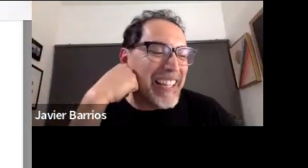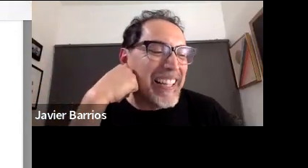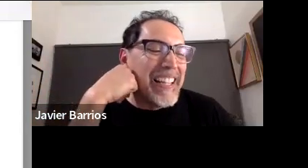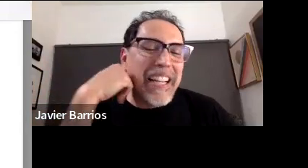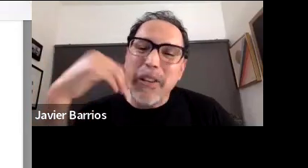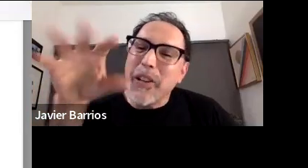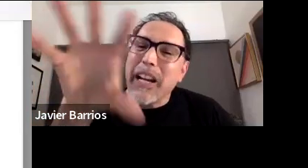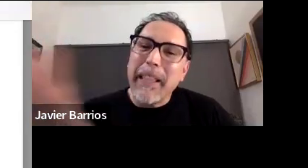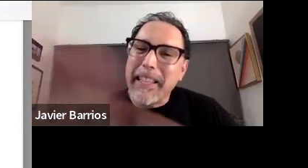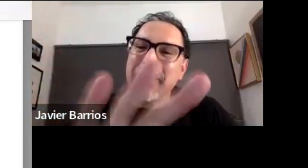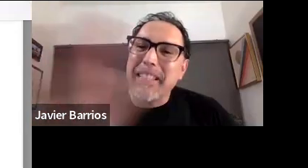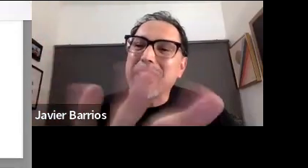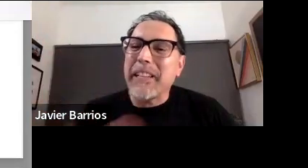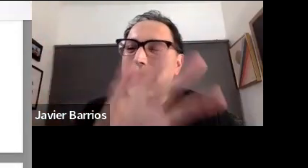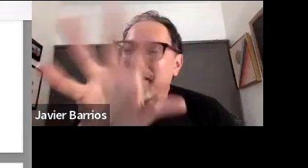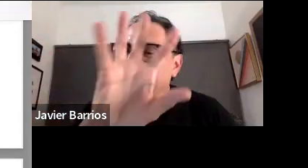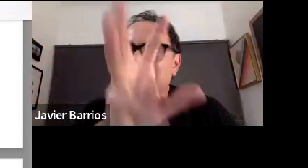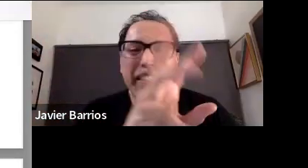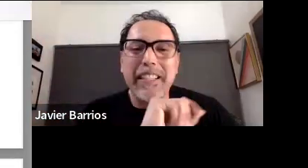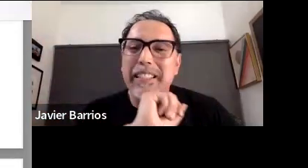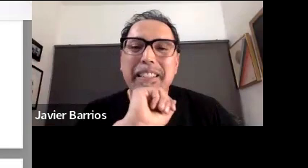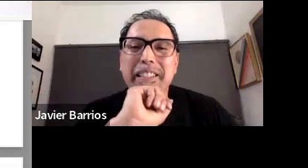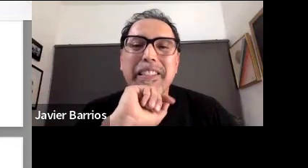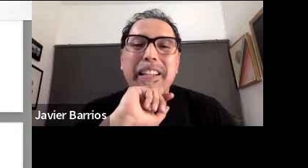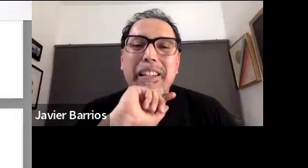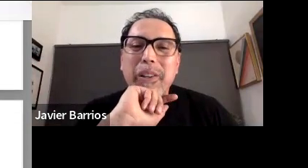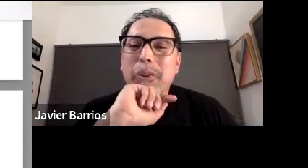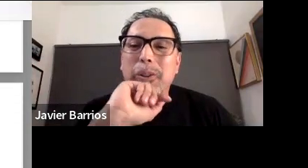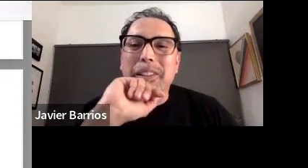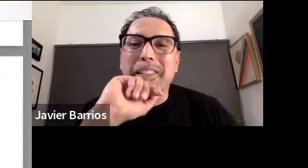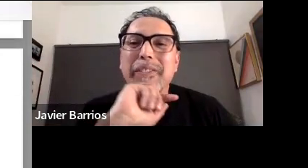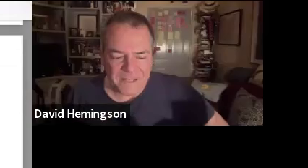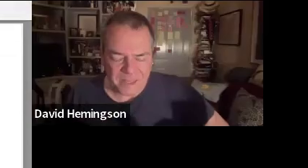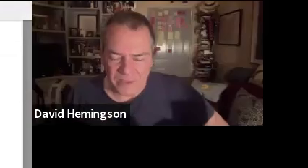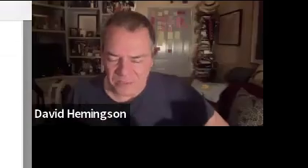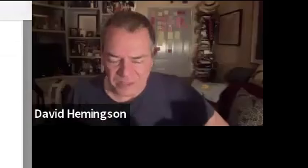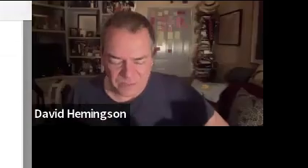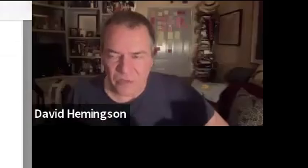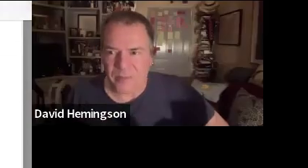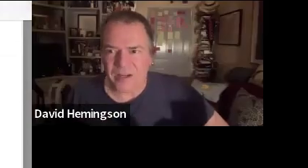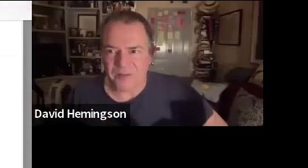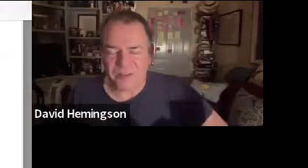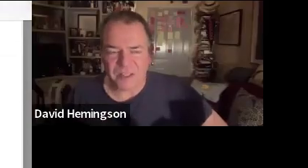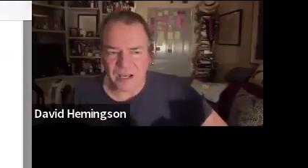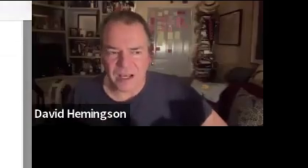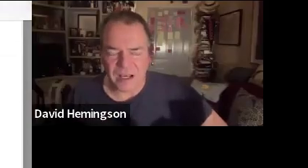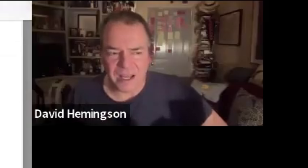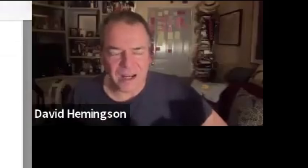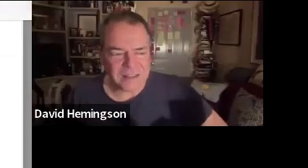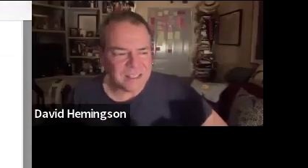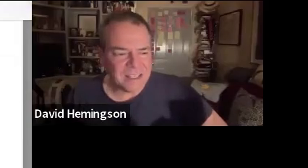But can you talk about these things? Because I feel like this is just like gold. Yeah, thank you. That's incredibly kind of you to